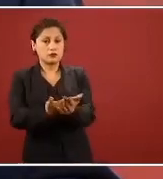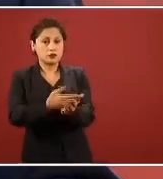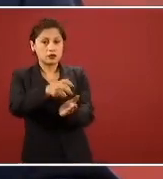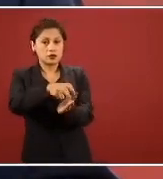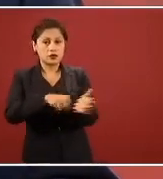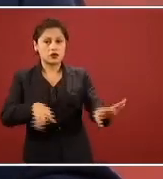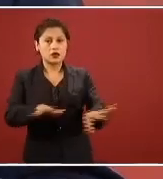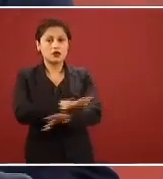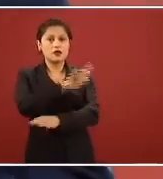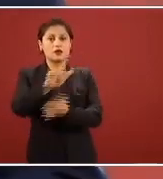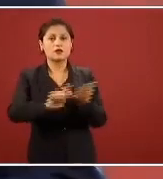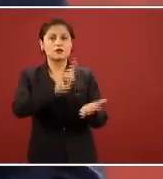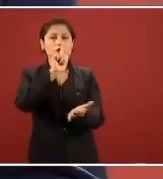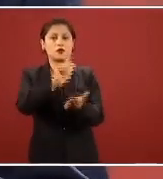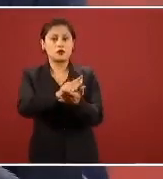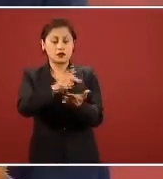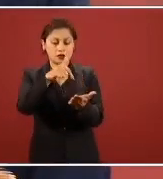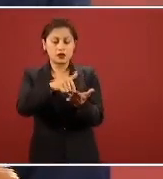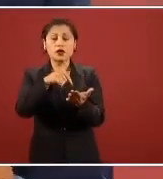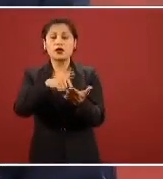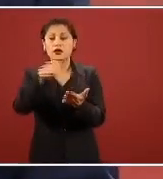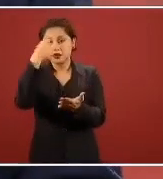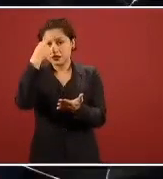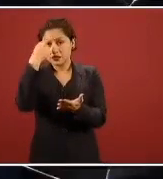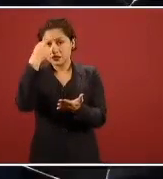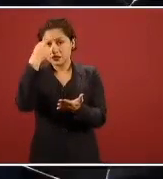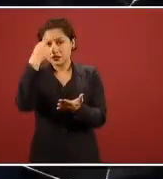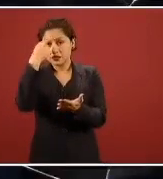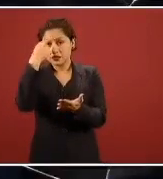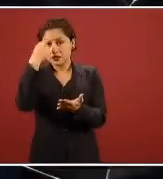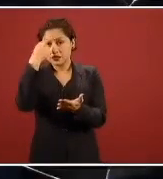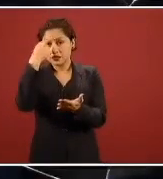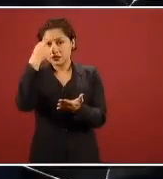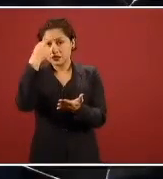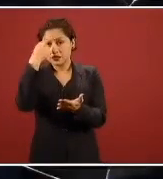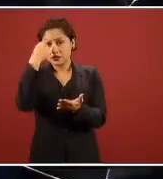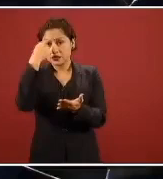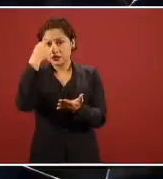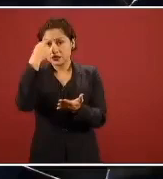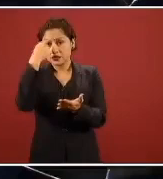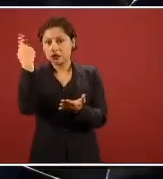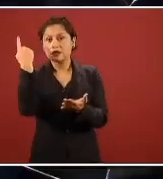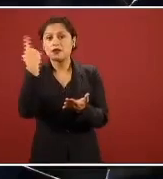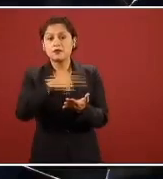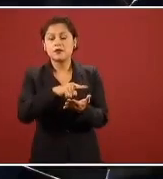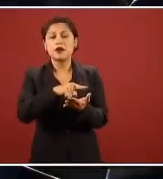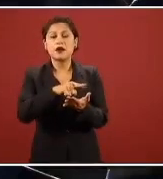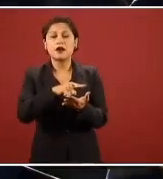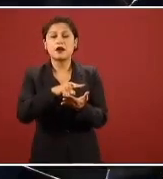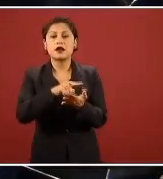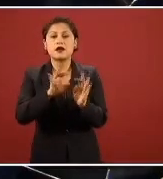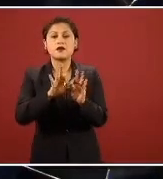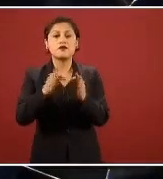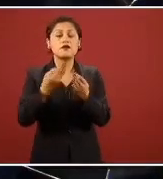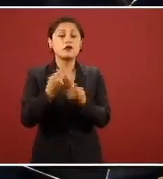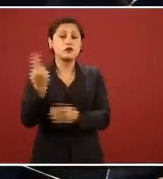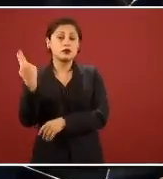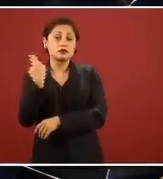order to modify los tipos de feminicidio, the types of feminicides.